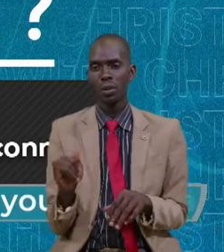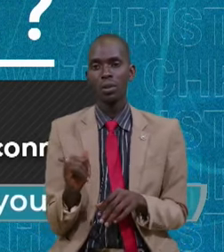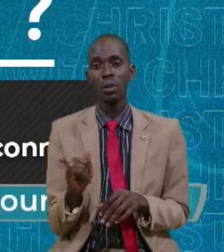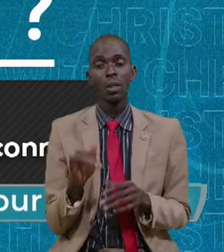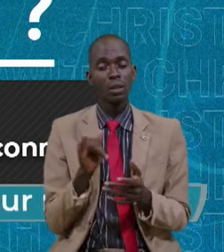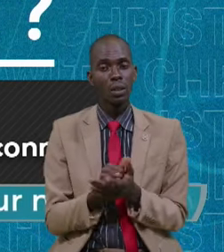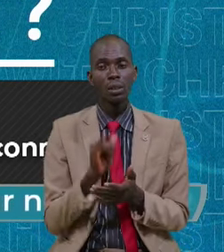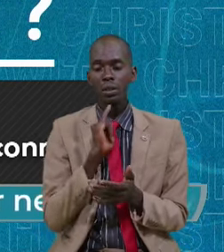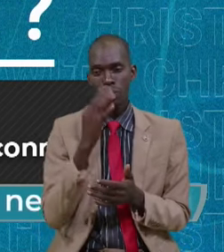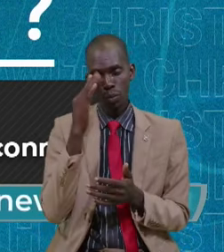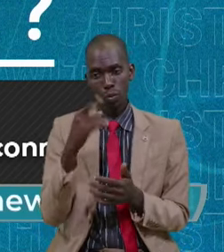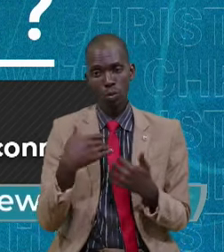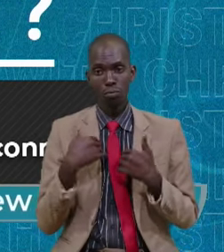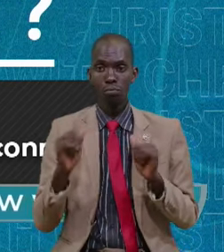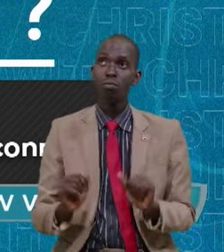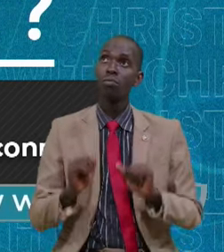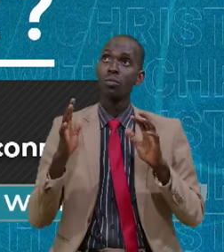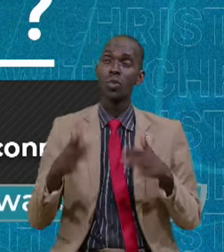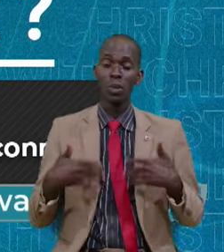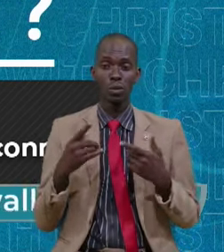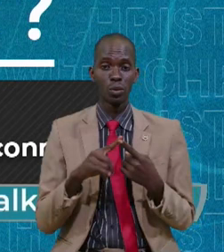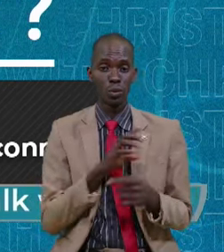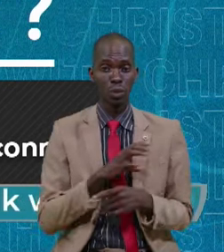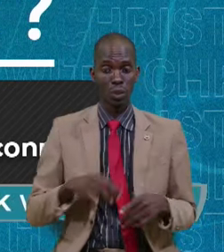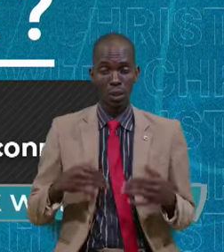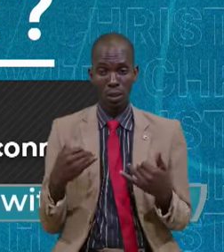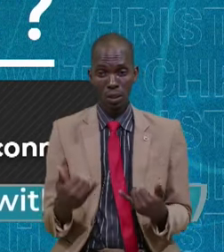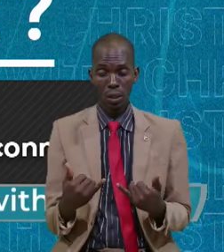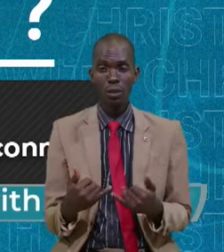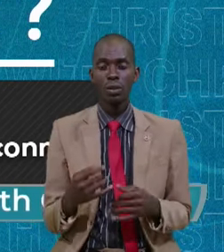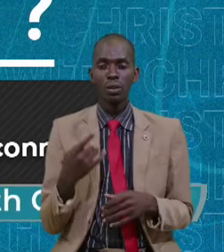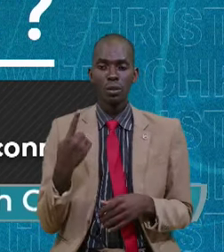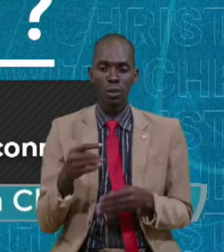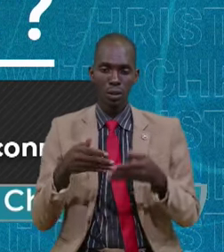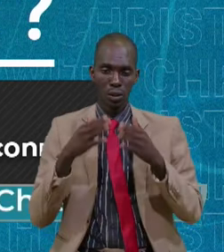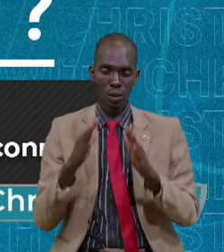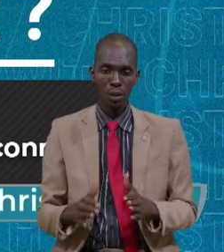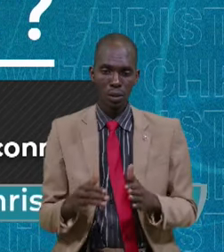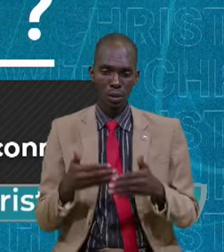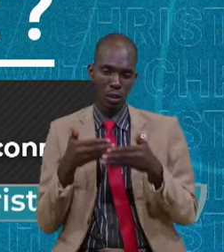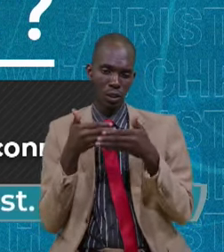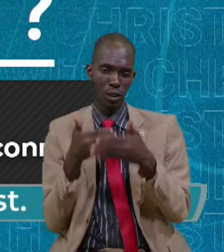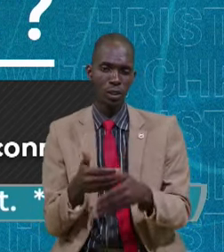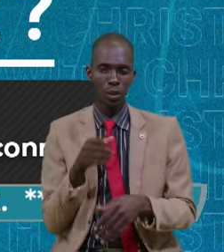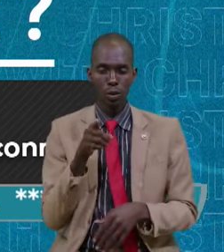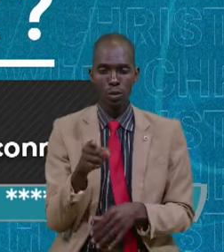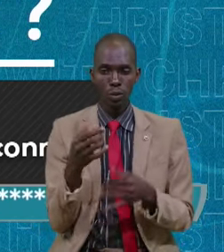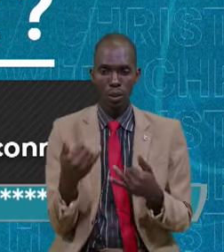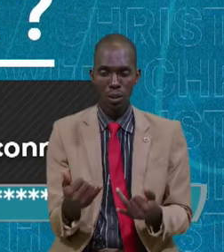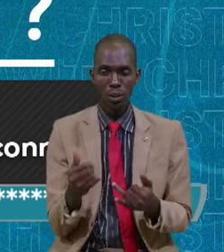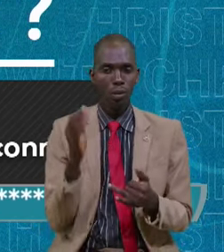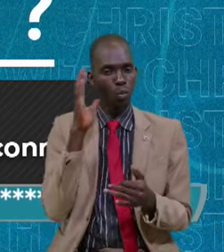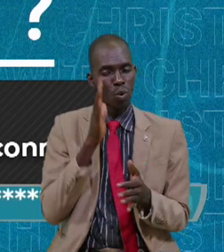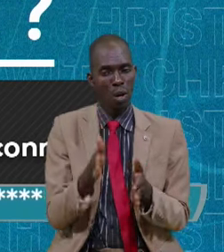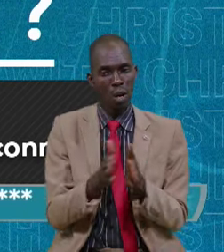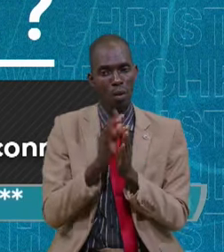just taken. Give your details to the counselors. Please, your correct name and